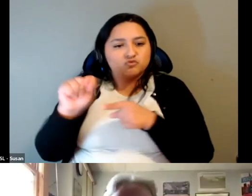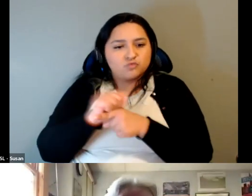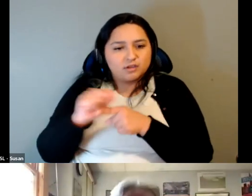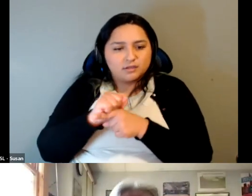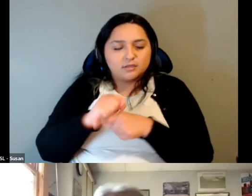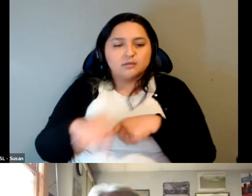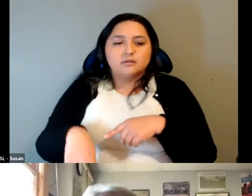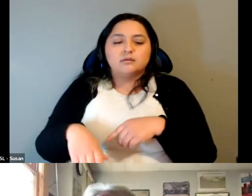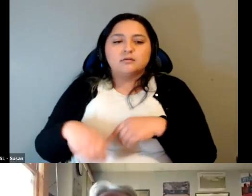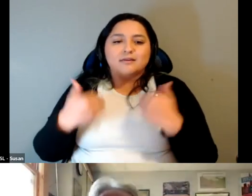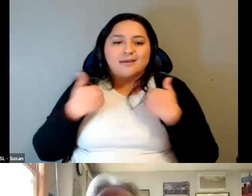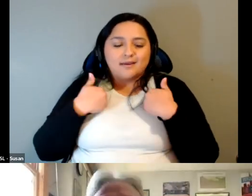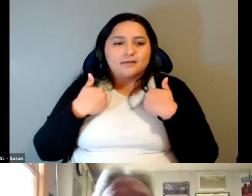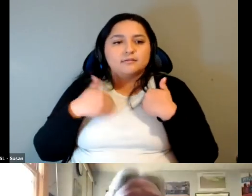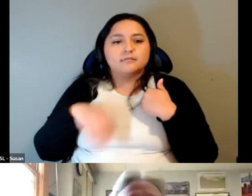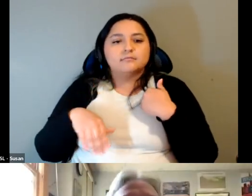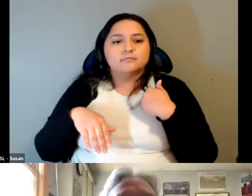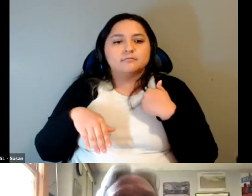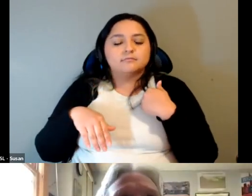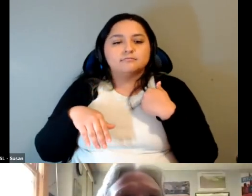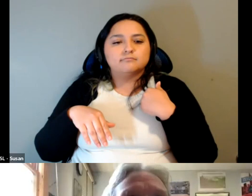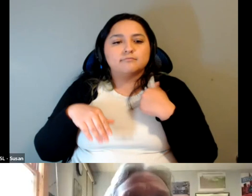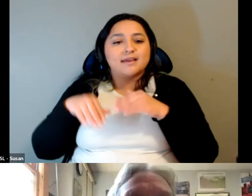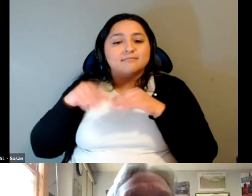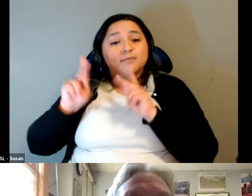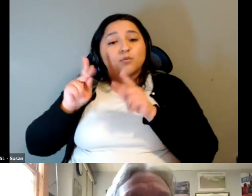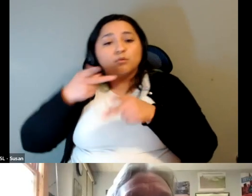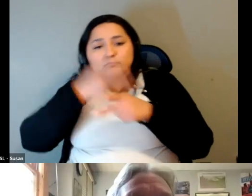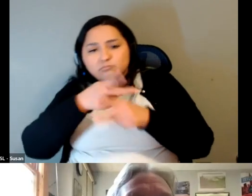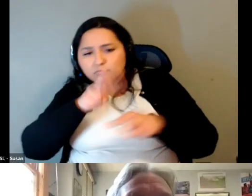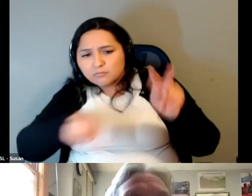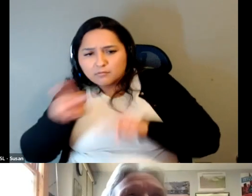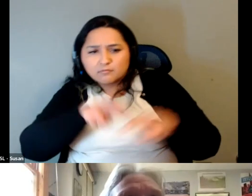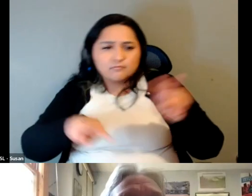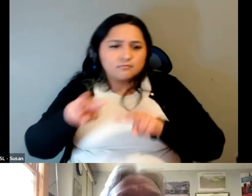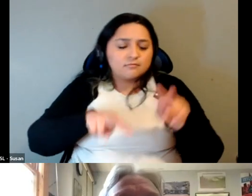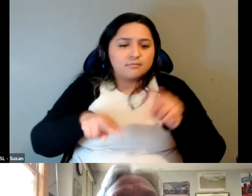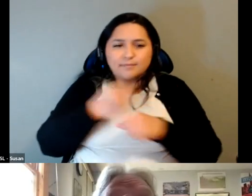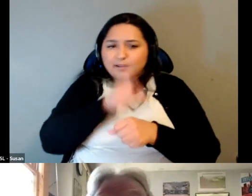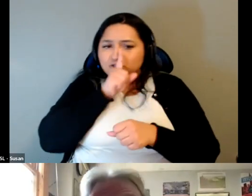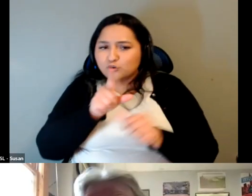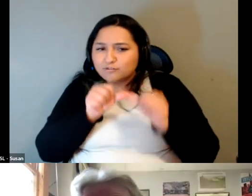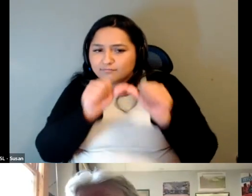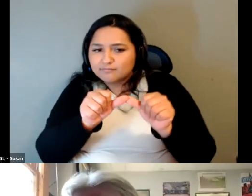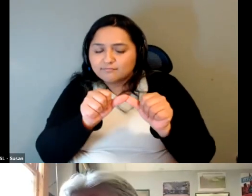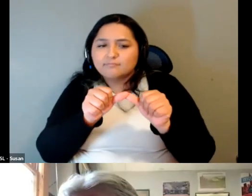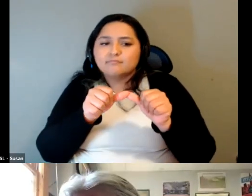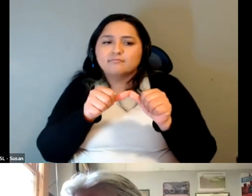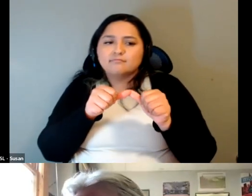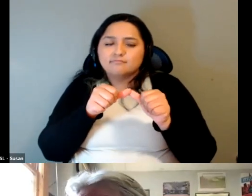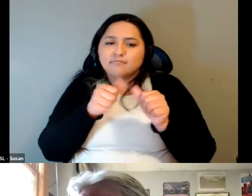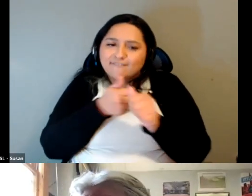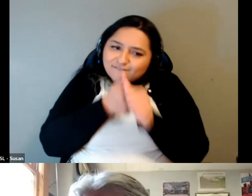the course of the study to ensure that there was fidelity to the model. So actually, I would say that